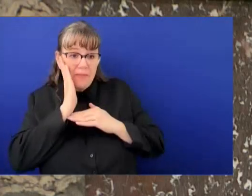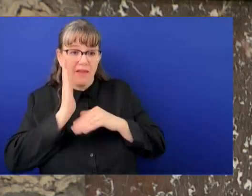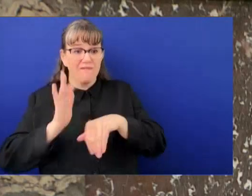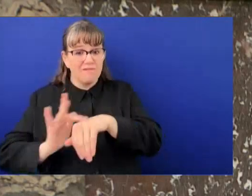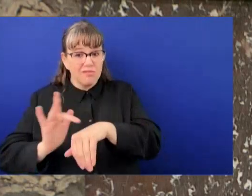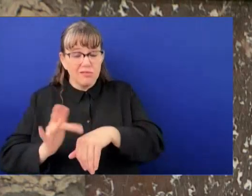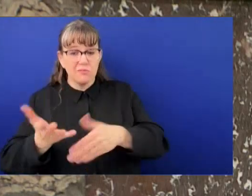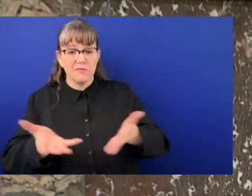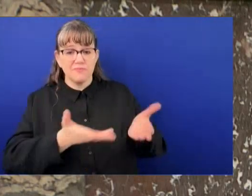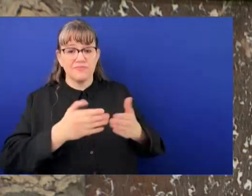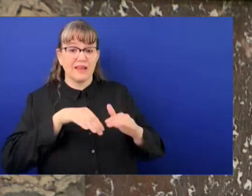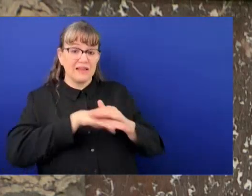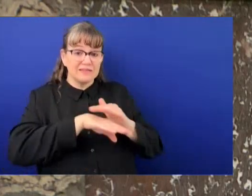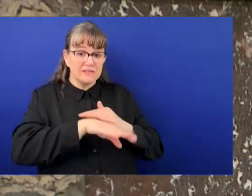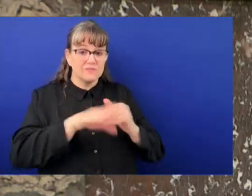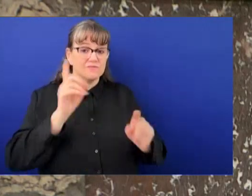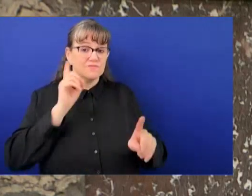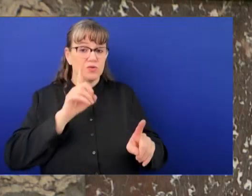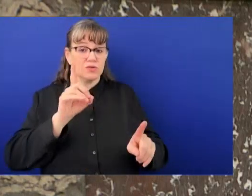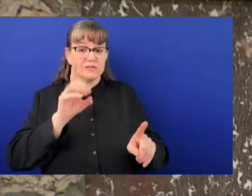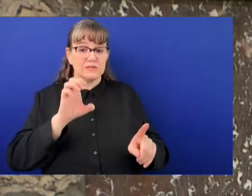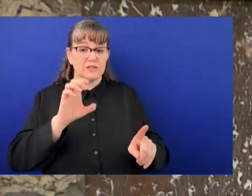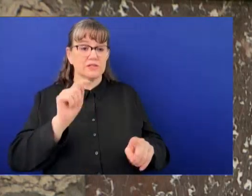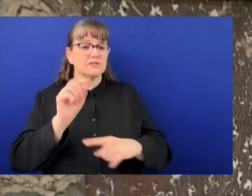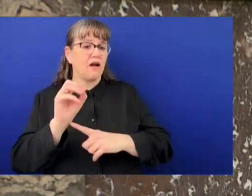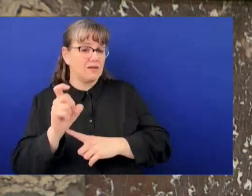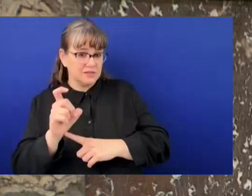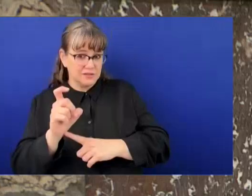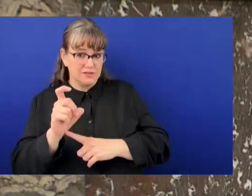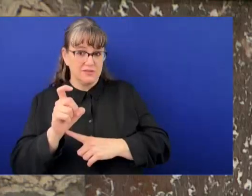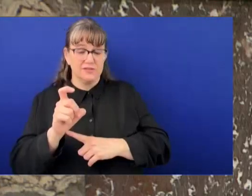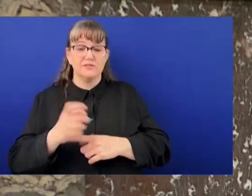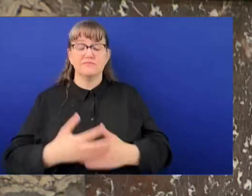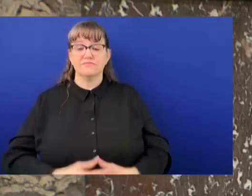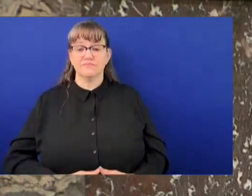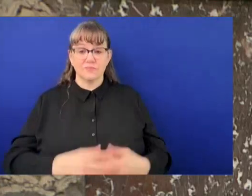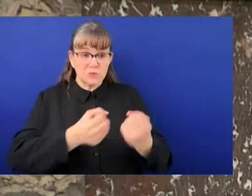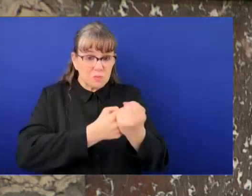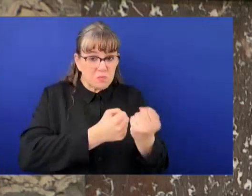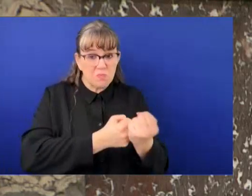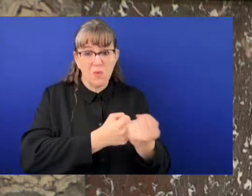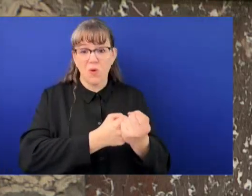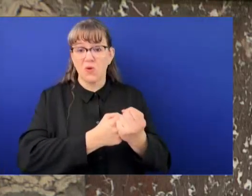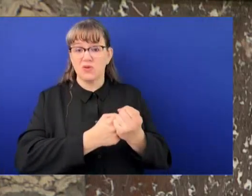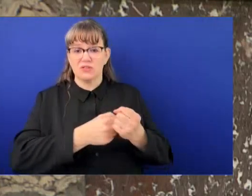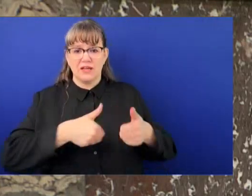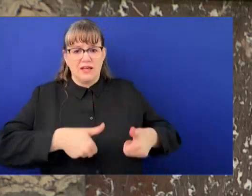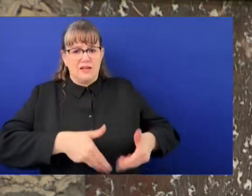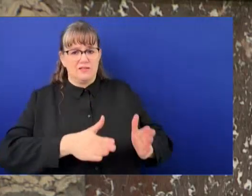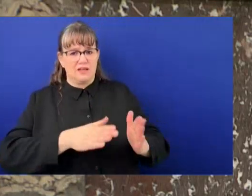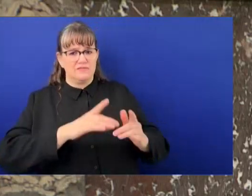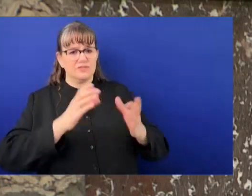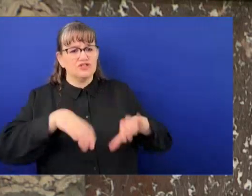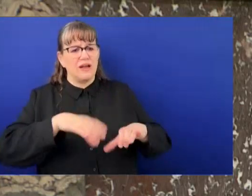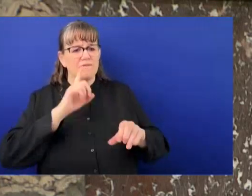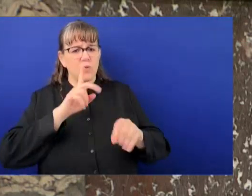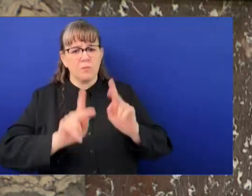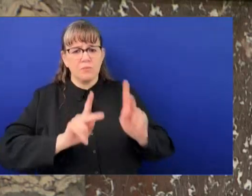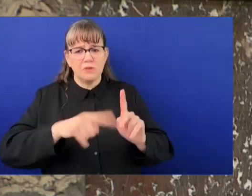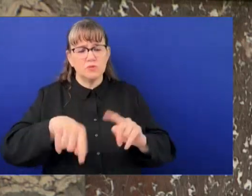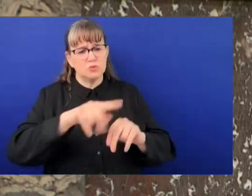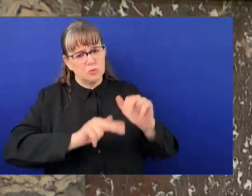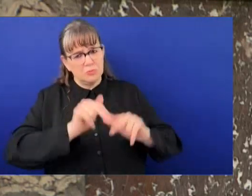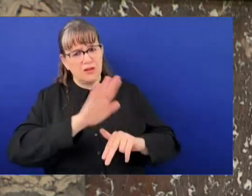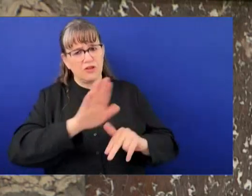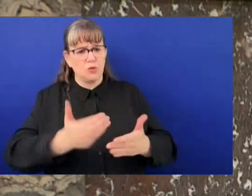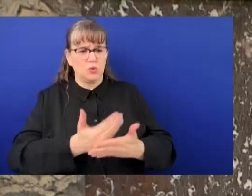a chance to rebuild their lives. I think of the new facility serving youth, Orca Lalem, on the island, and